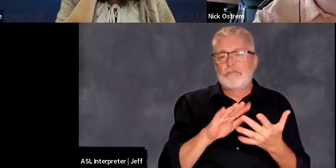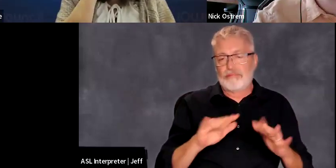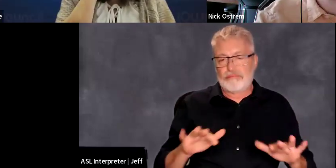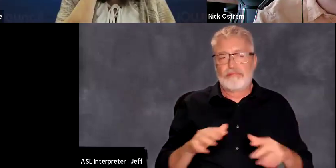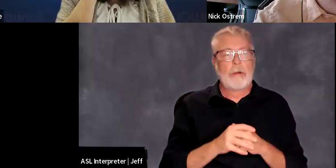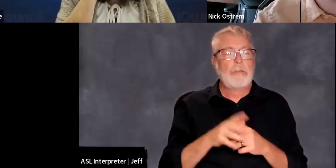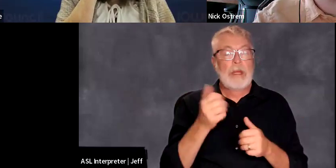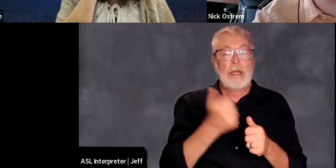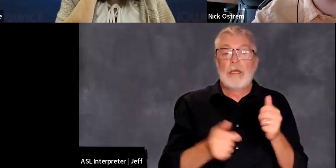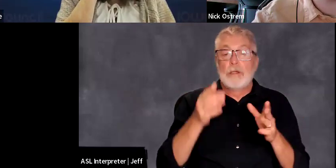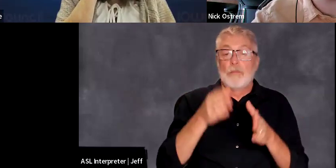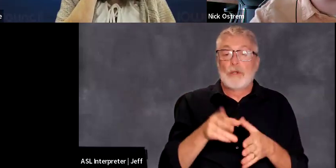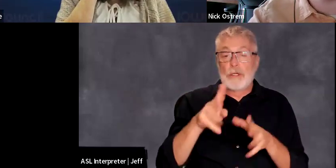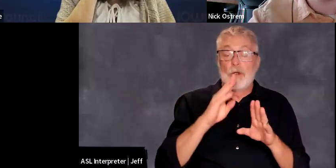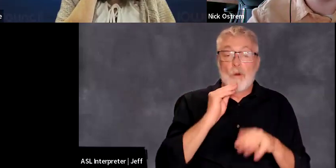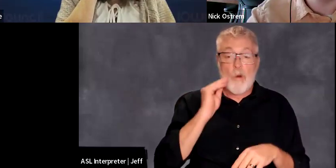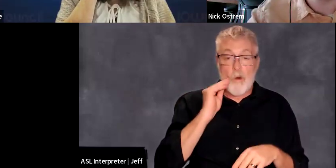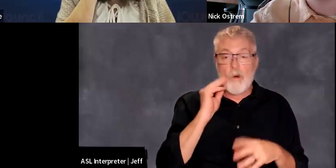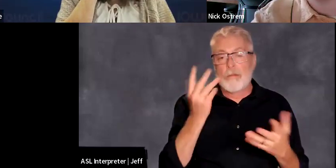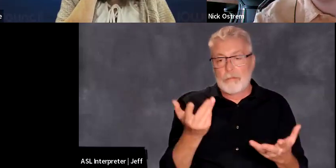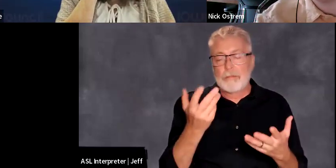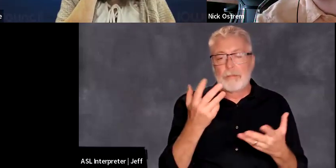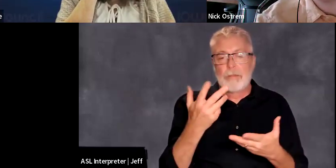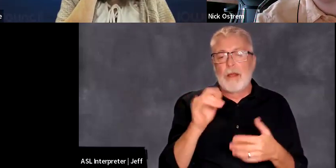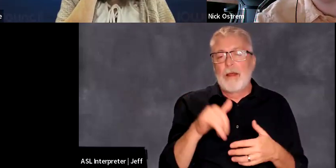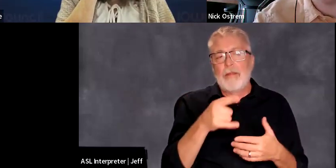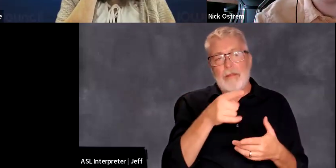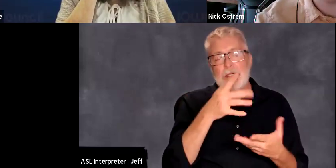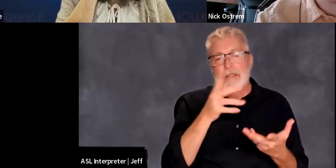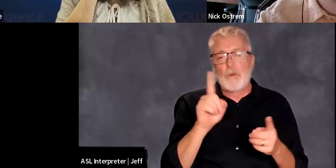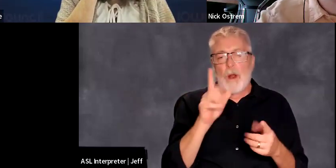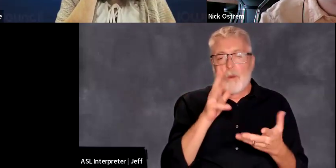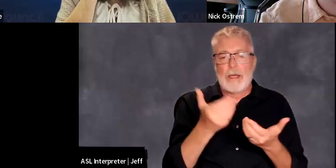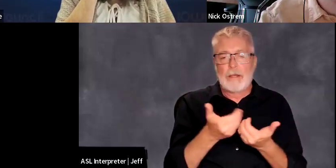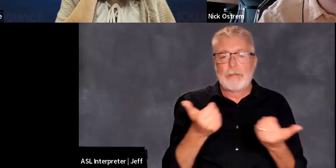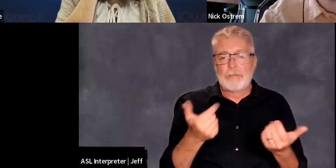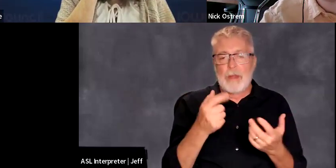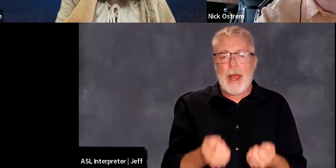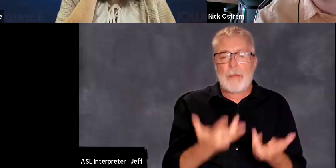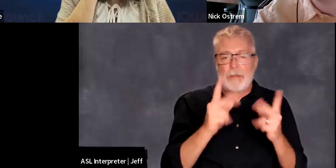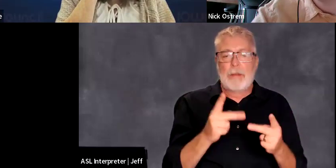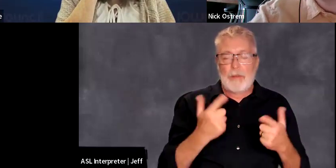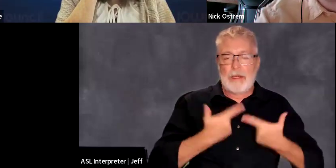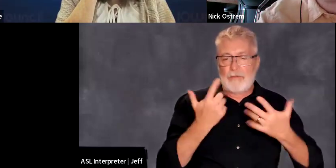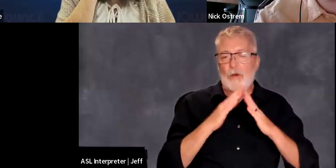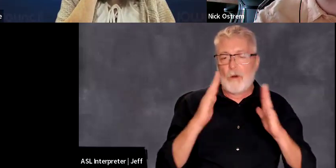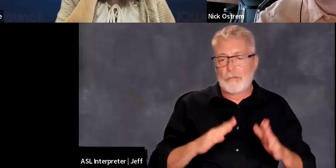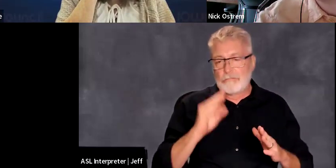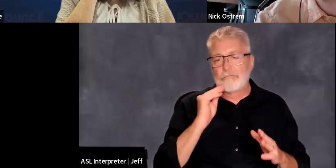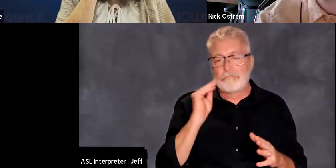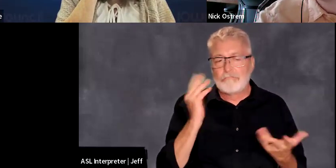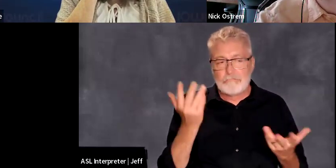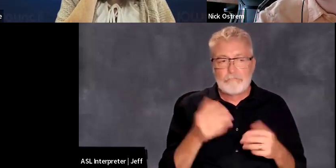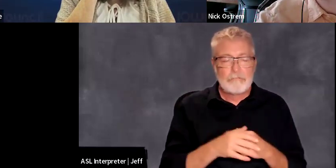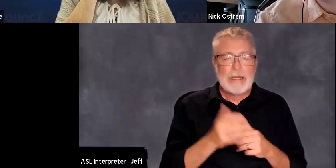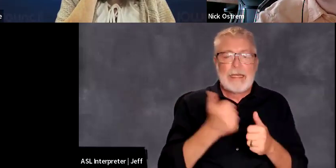each person in your household, so this is going to be the part where we start to differentiate between how many people are in your household. Each